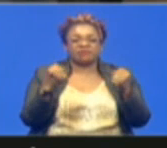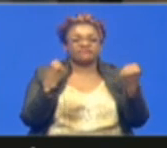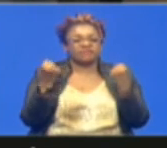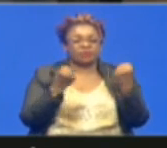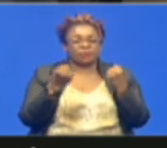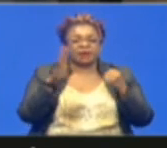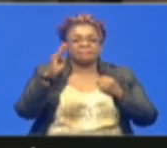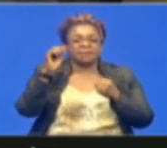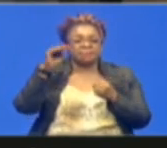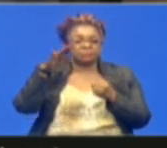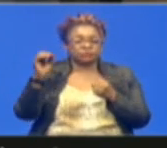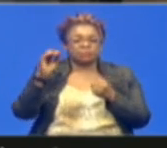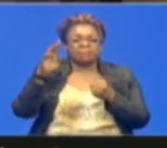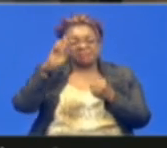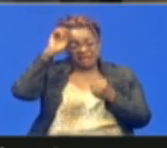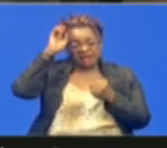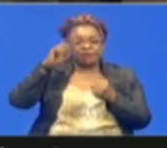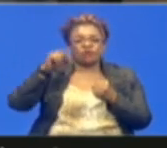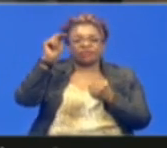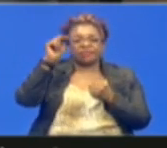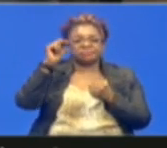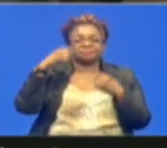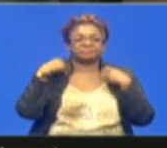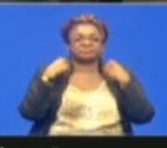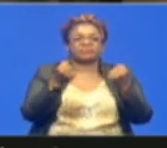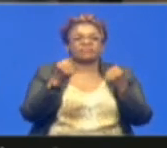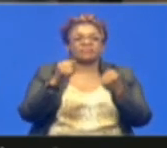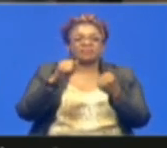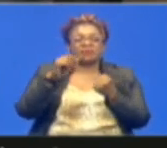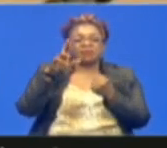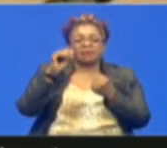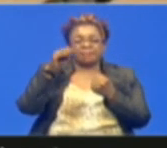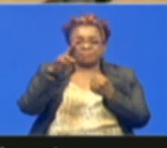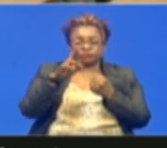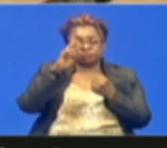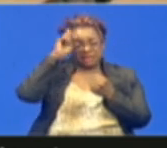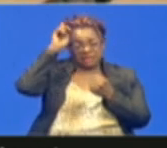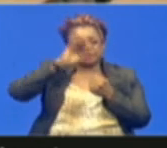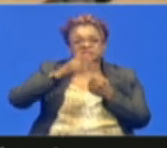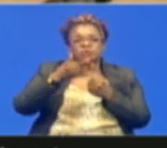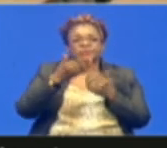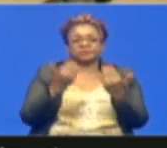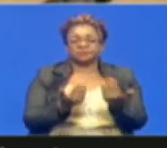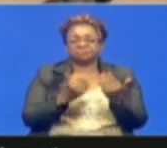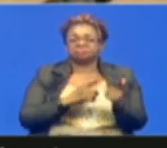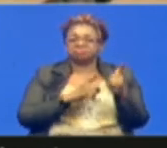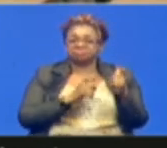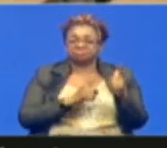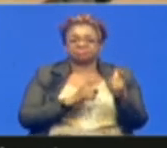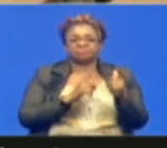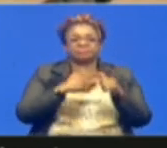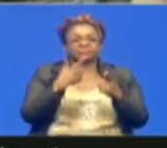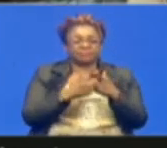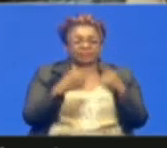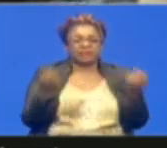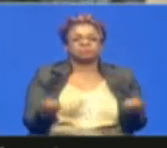Bambu area, Mandera North. The vehicle was traveling from Ramu to Mandera town, and witnesses reported hearing gunshots, then an